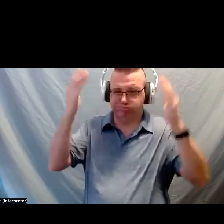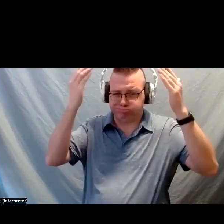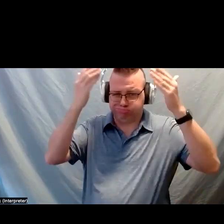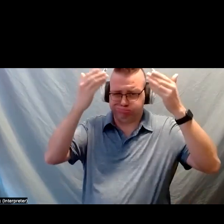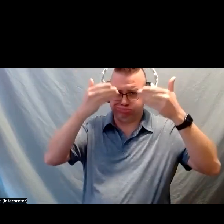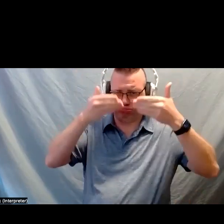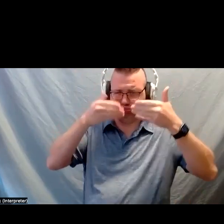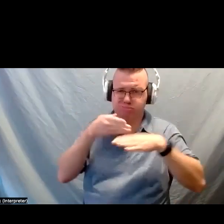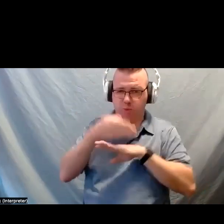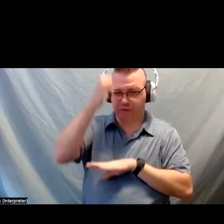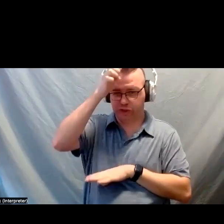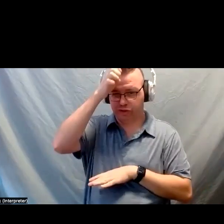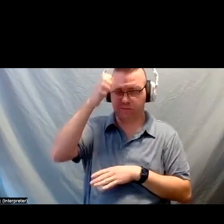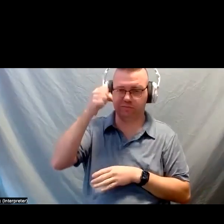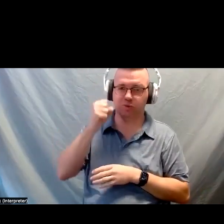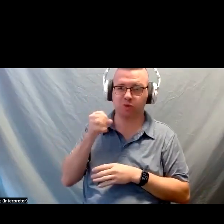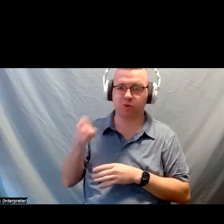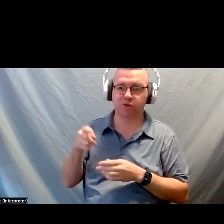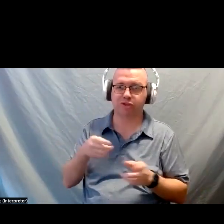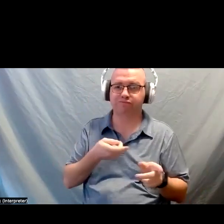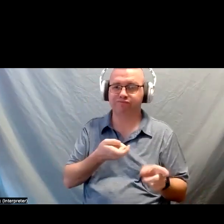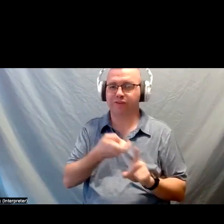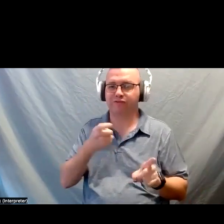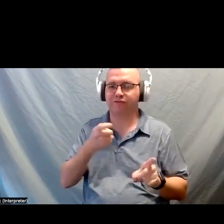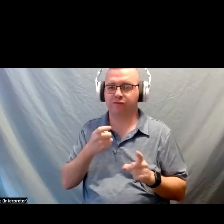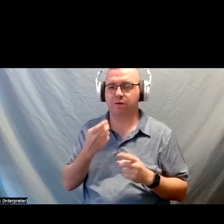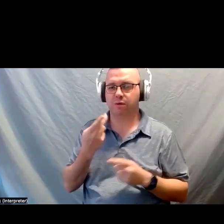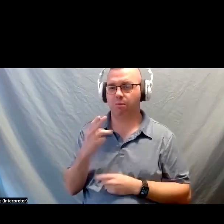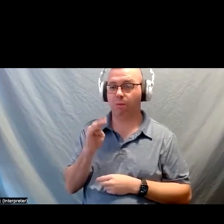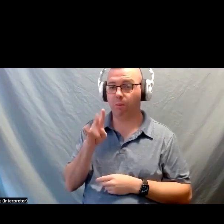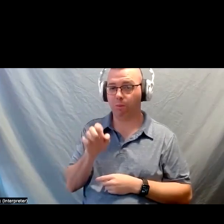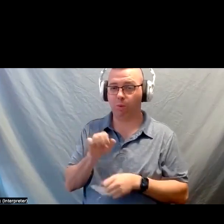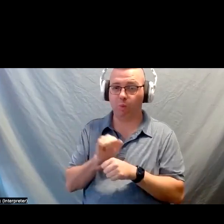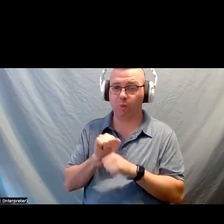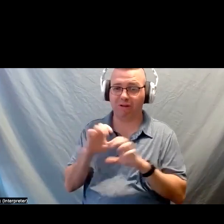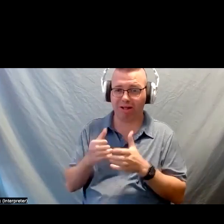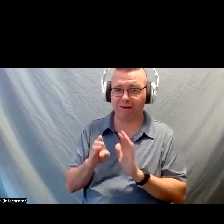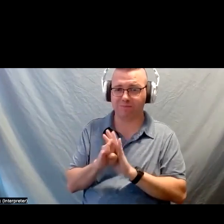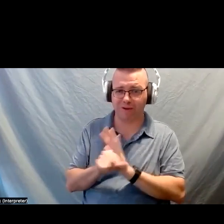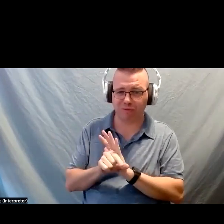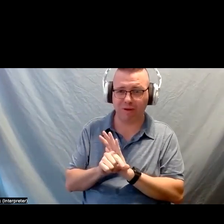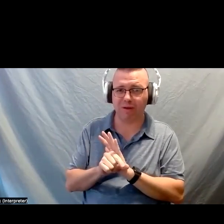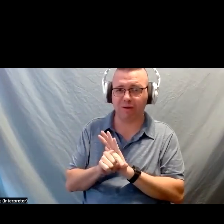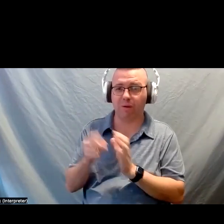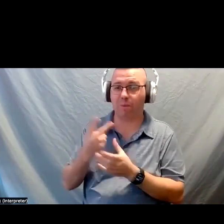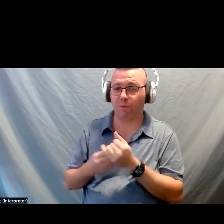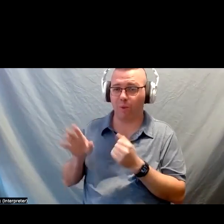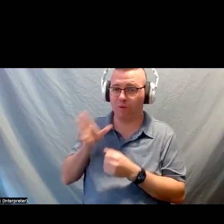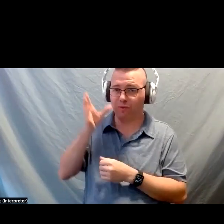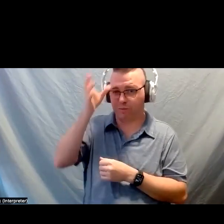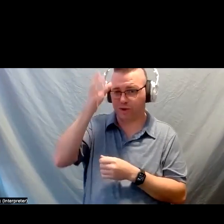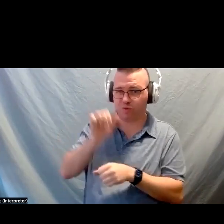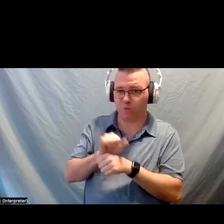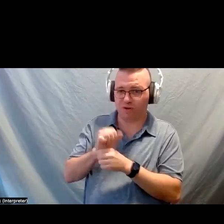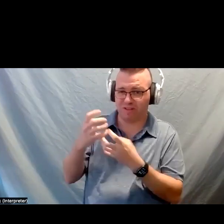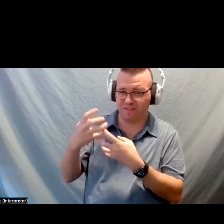Europe. She came from quite a humble working class background. Both her parents were